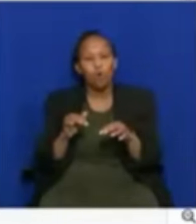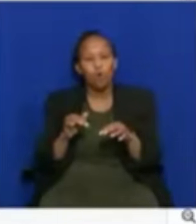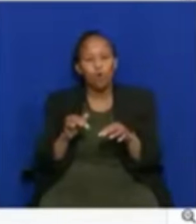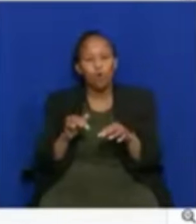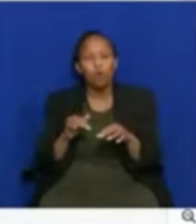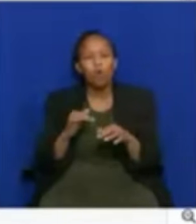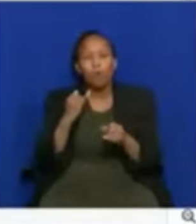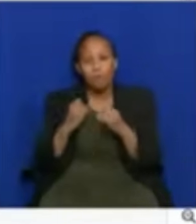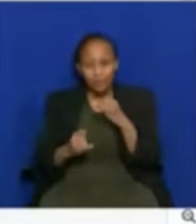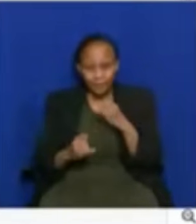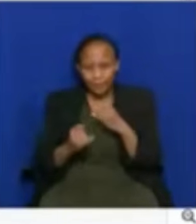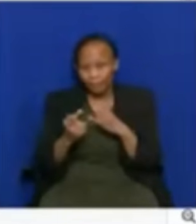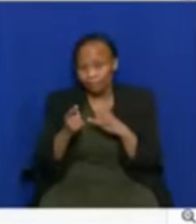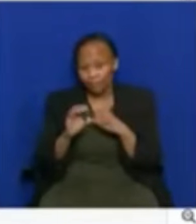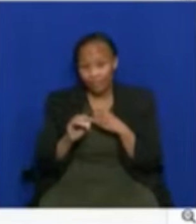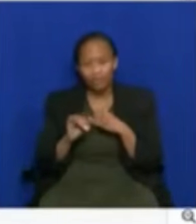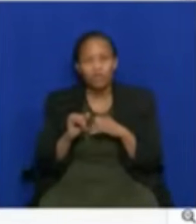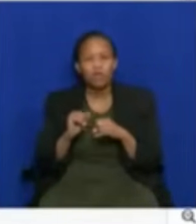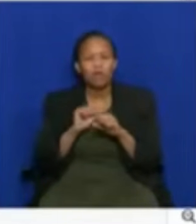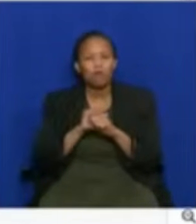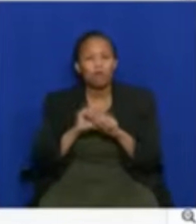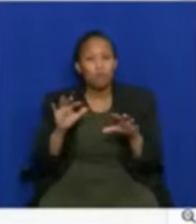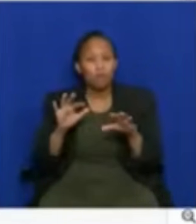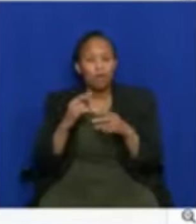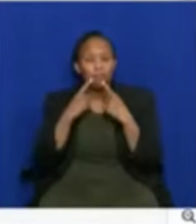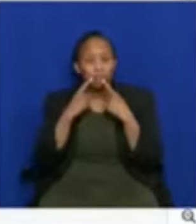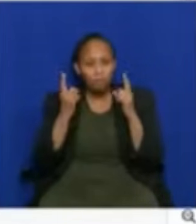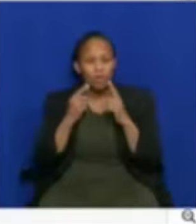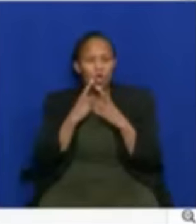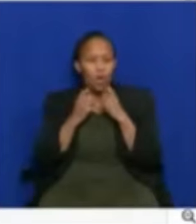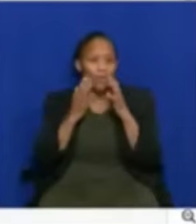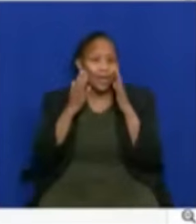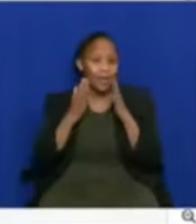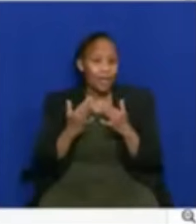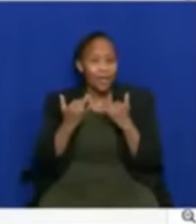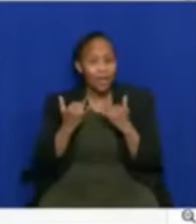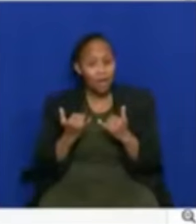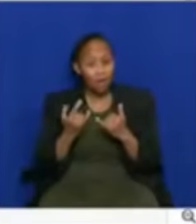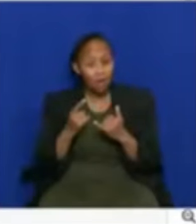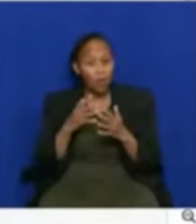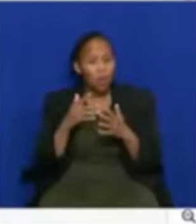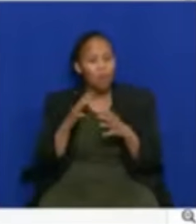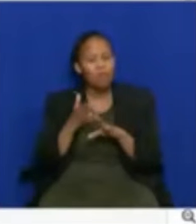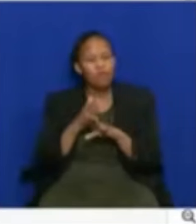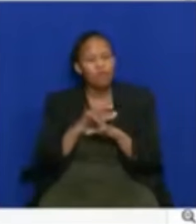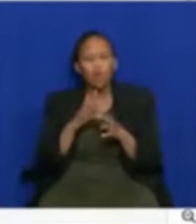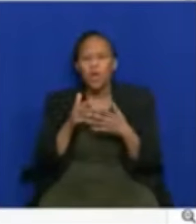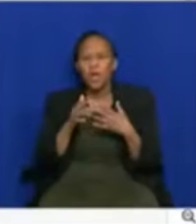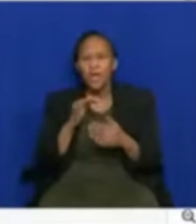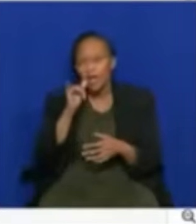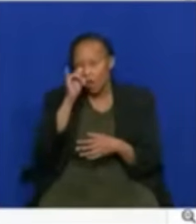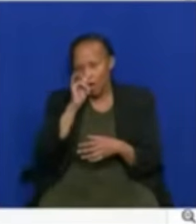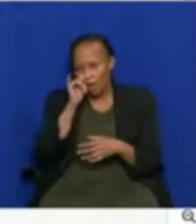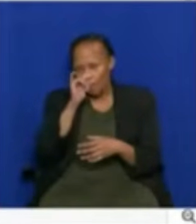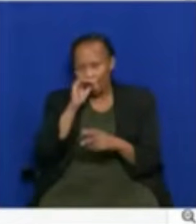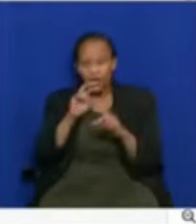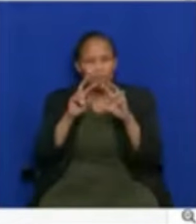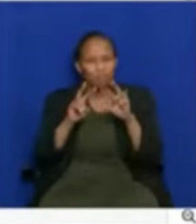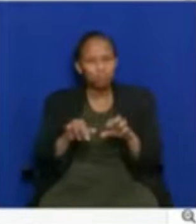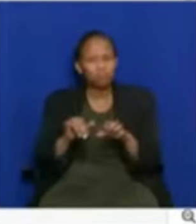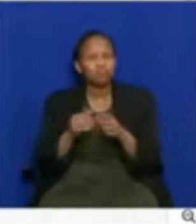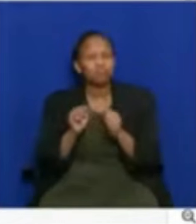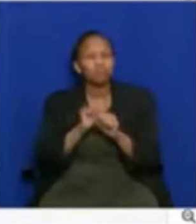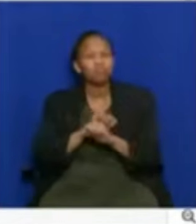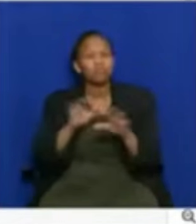announced by the complainant, it is imperative that before any criminal investigation is launched, your office peruse the